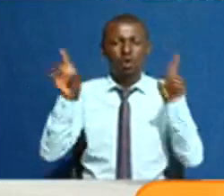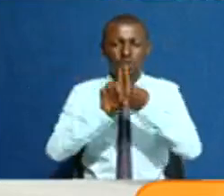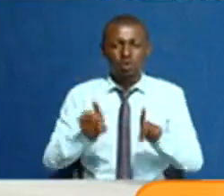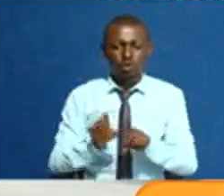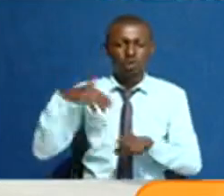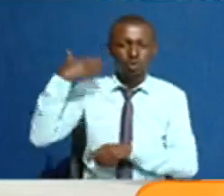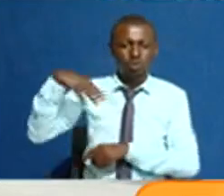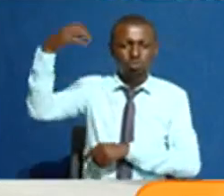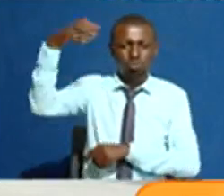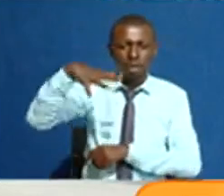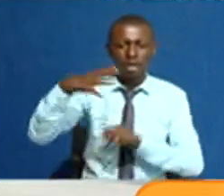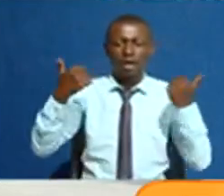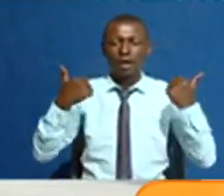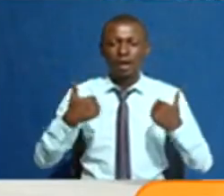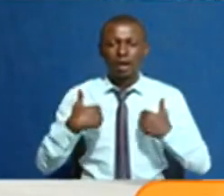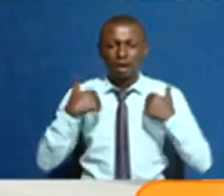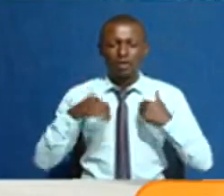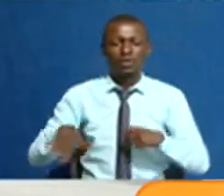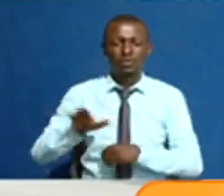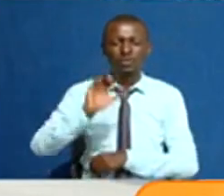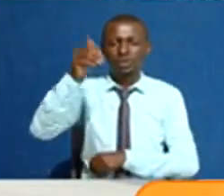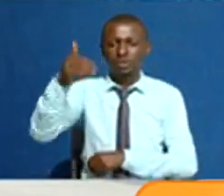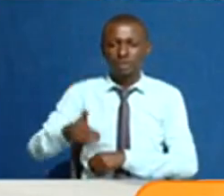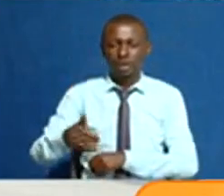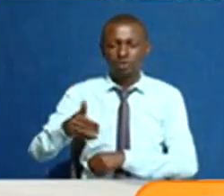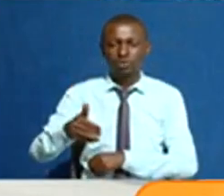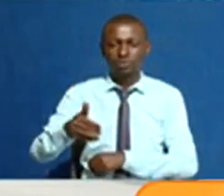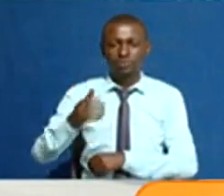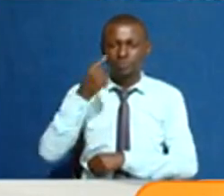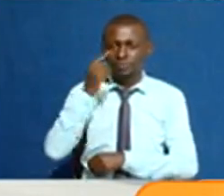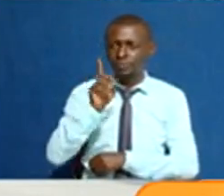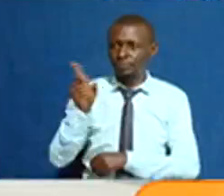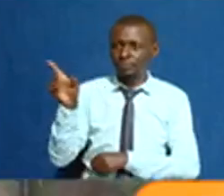supply to the capital and its environs. Take a listen.